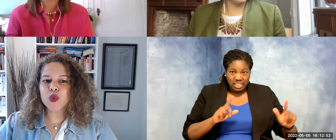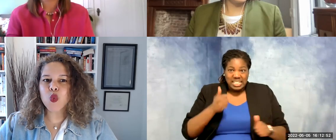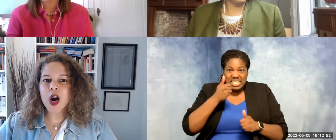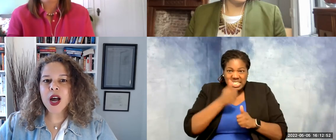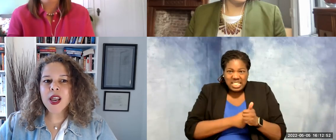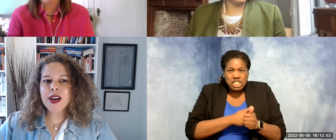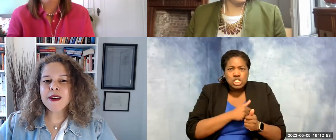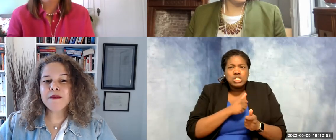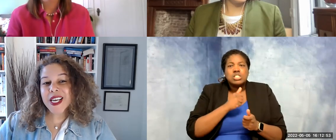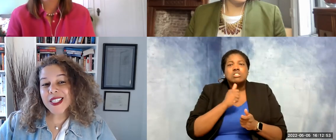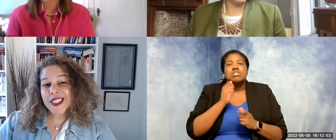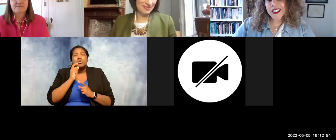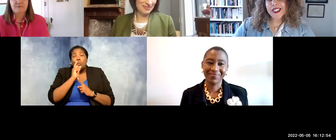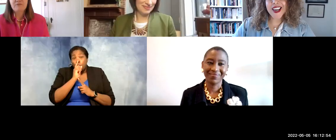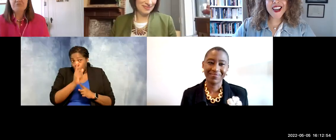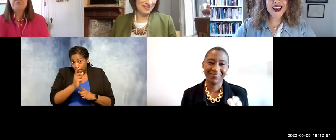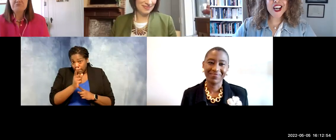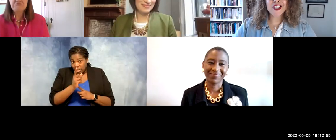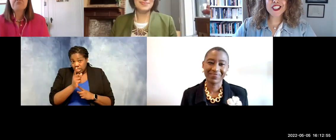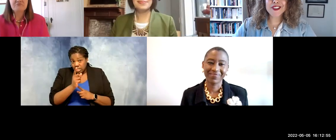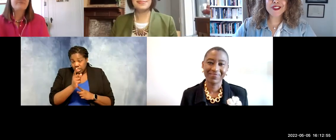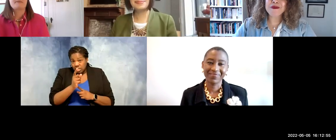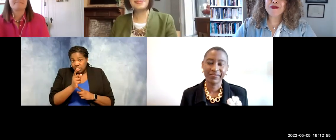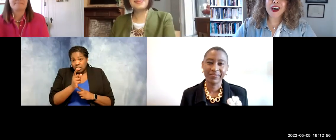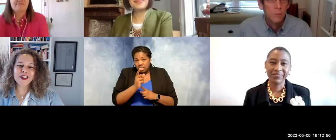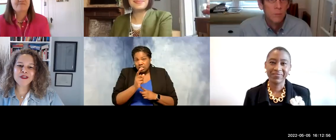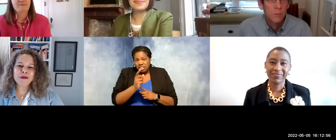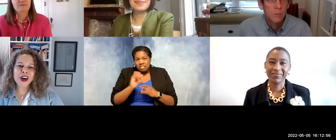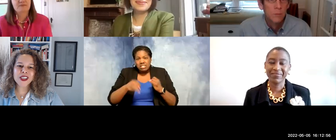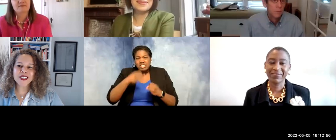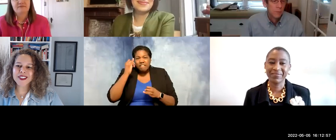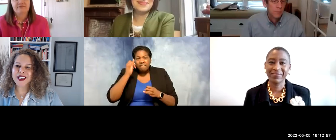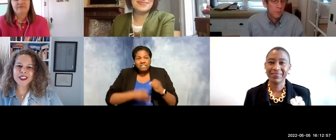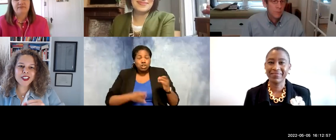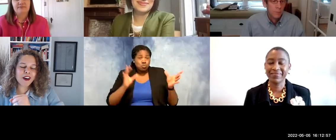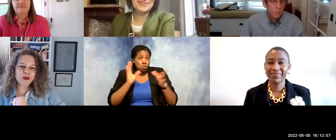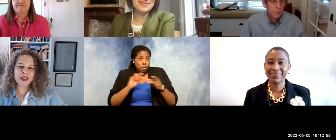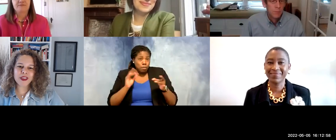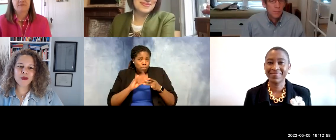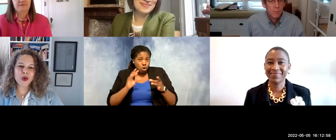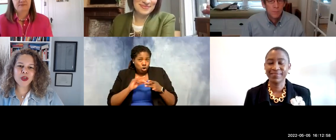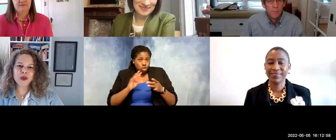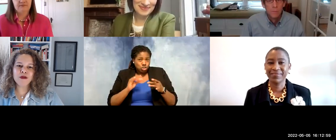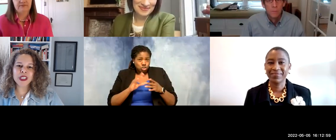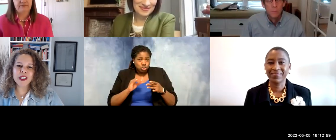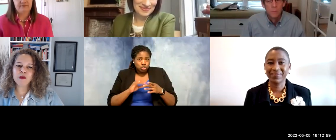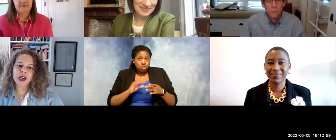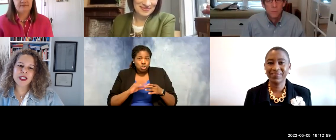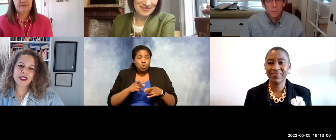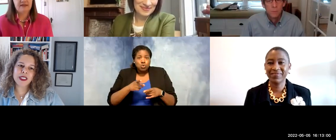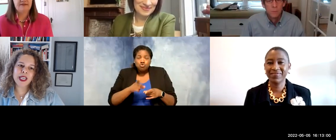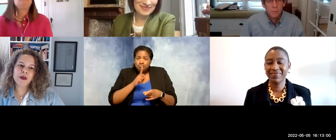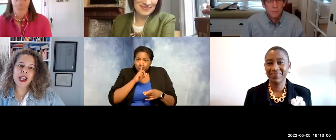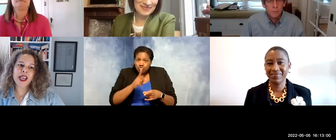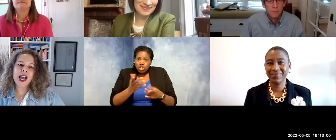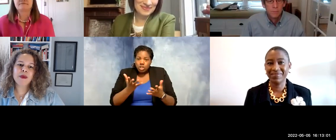each 1 minute, let's say, to give some final remarks, send us off with what you would really want